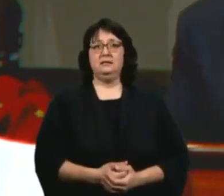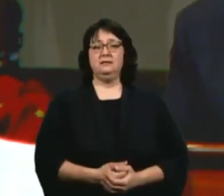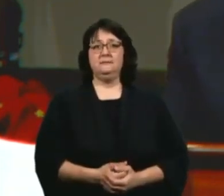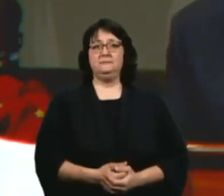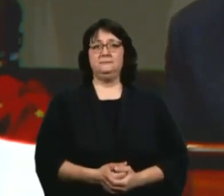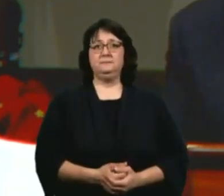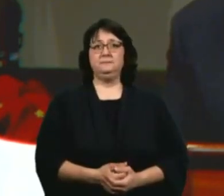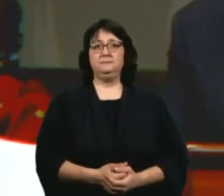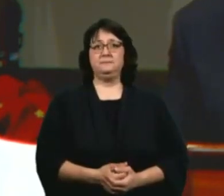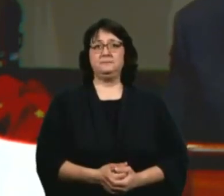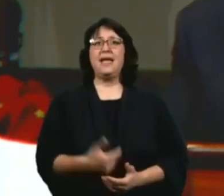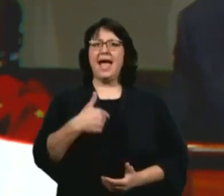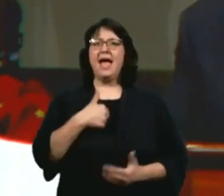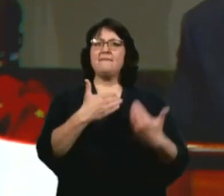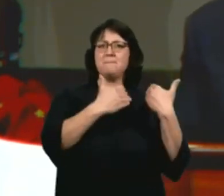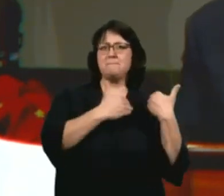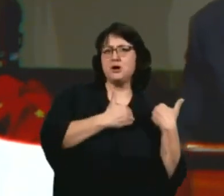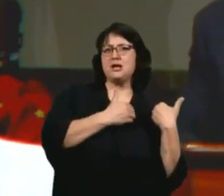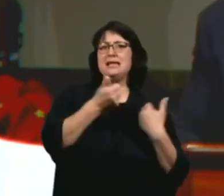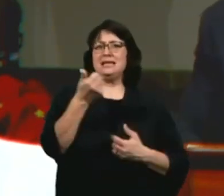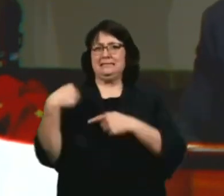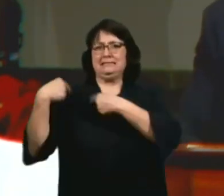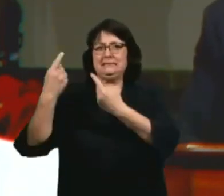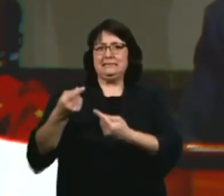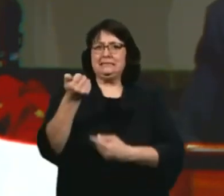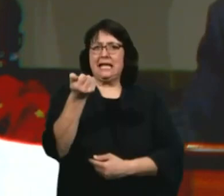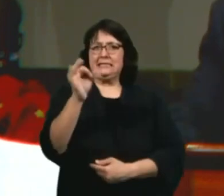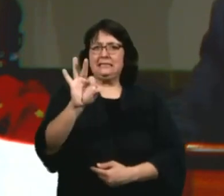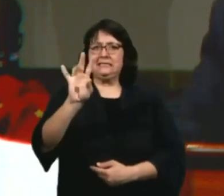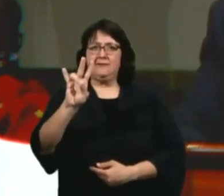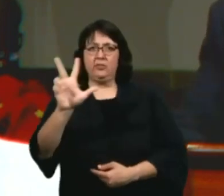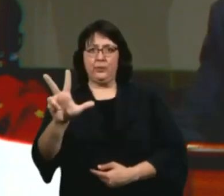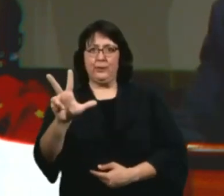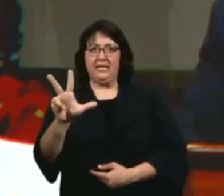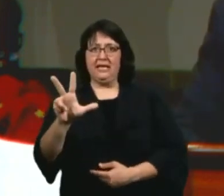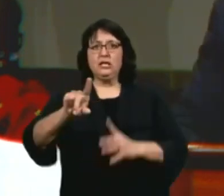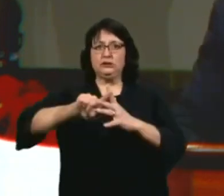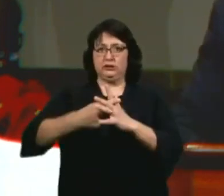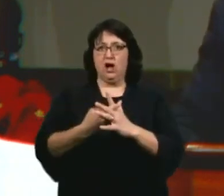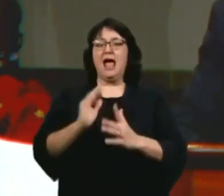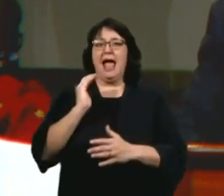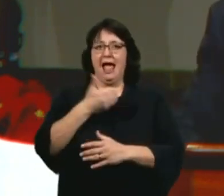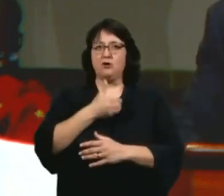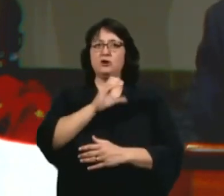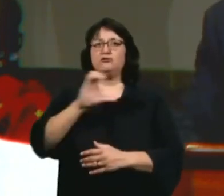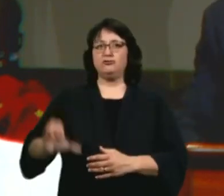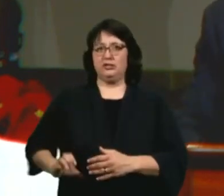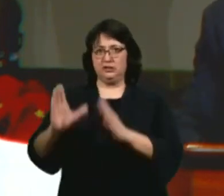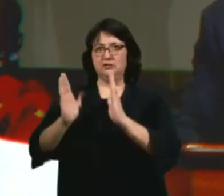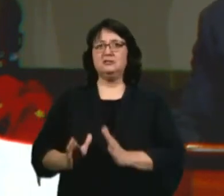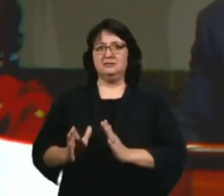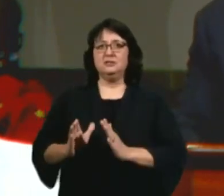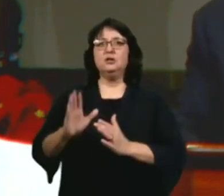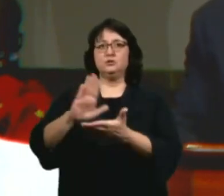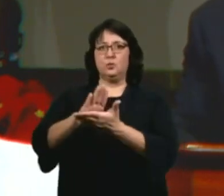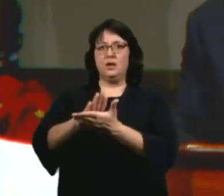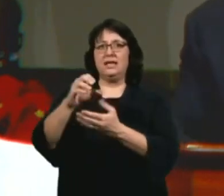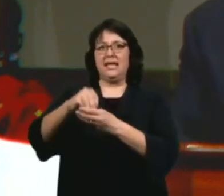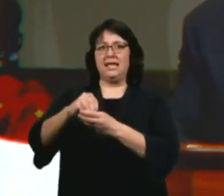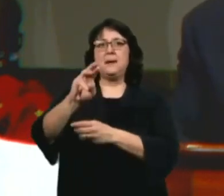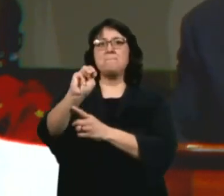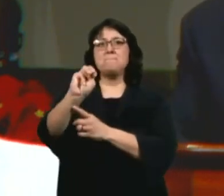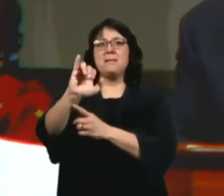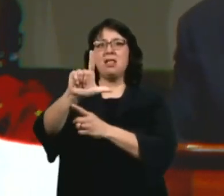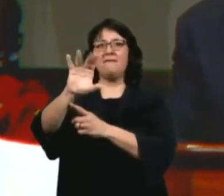I got a burden in 1973 to start our Christian school in Milford, Ohio.